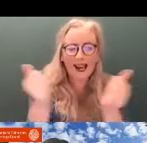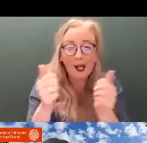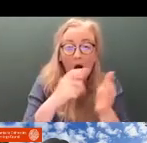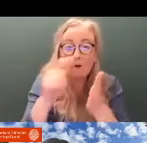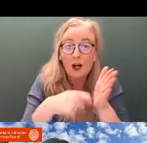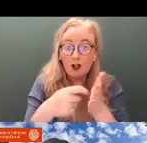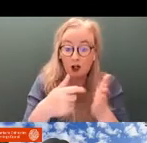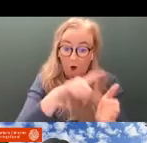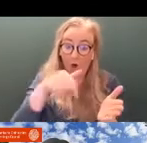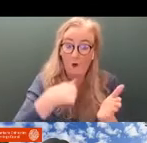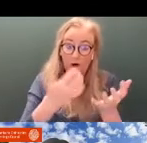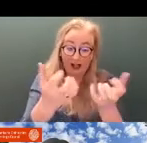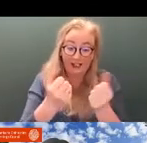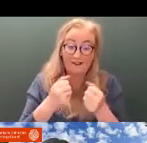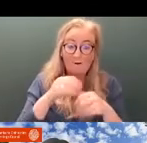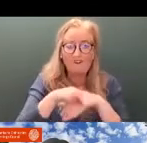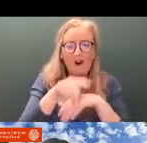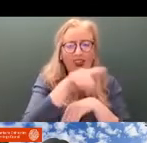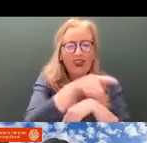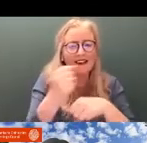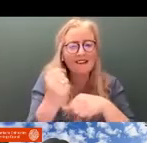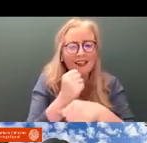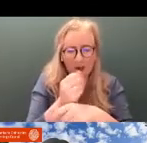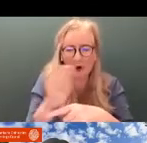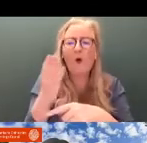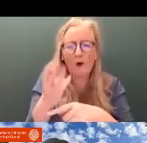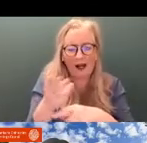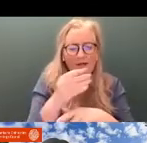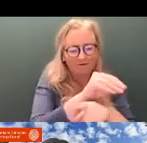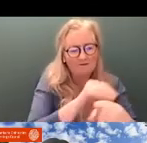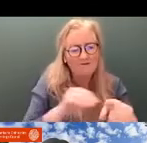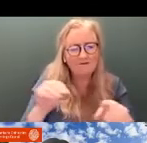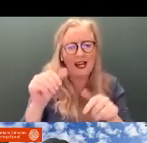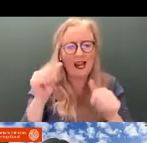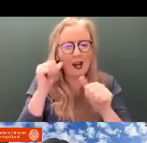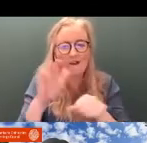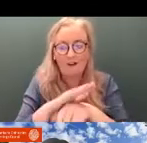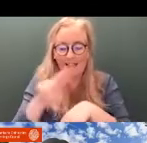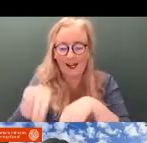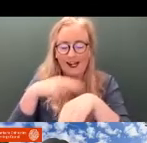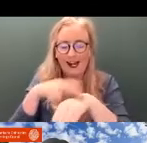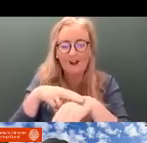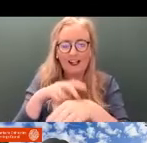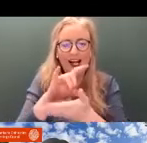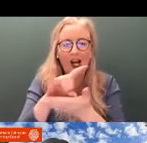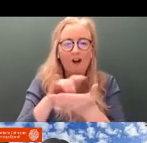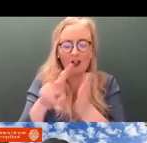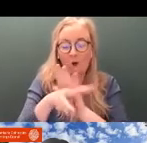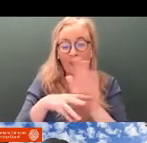receive before that date will be eligible to be considered for National Heritage Week award.